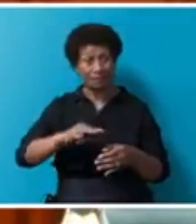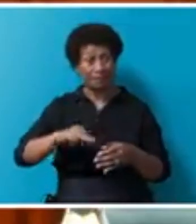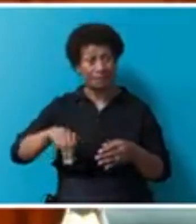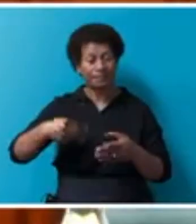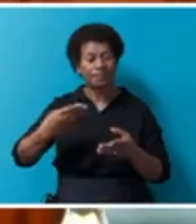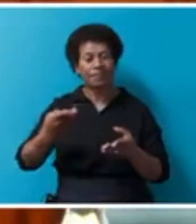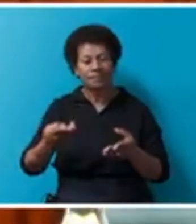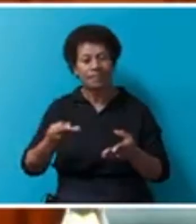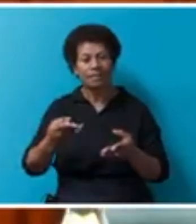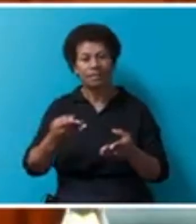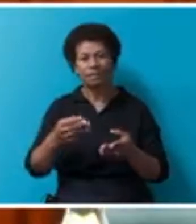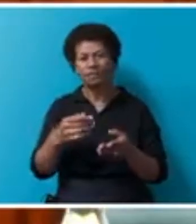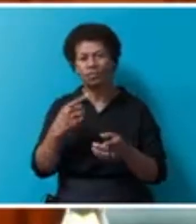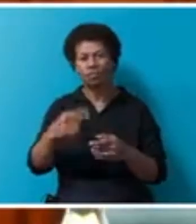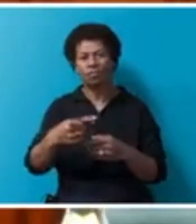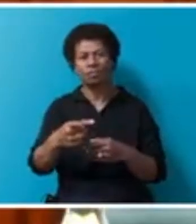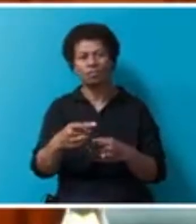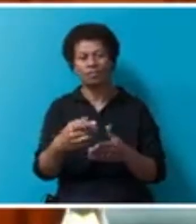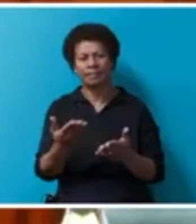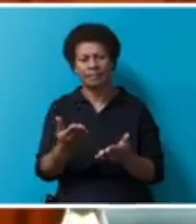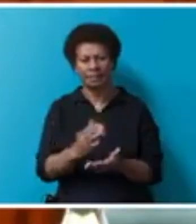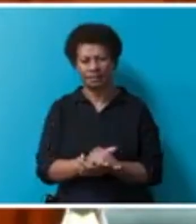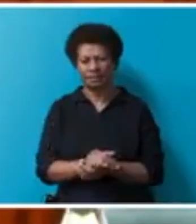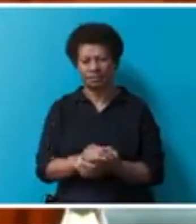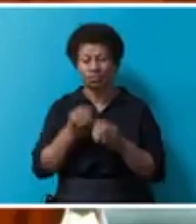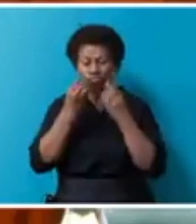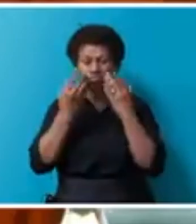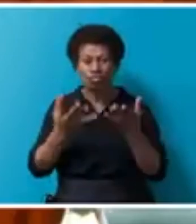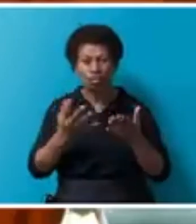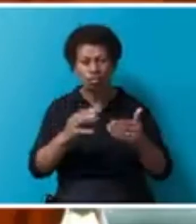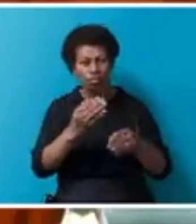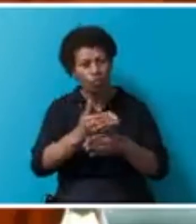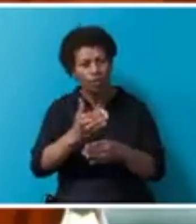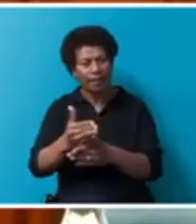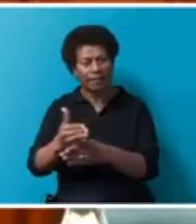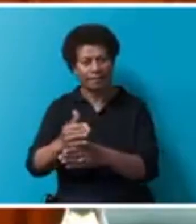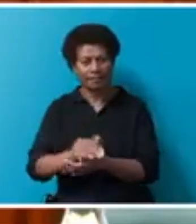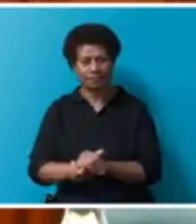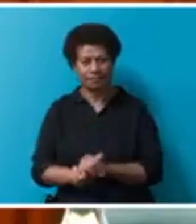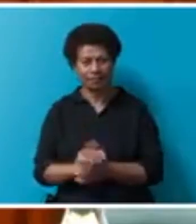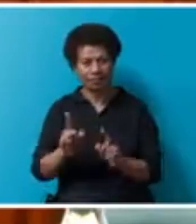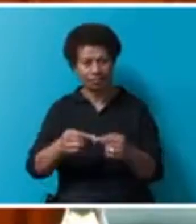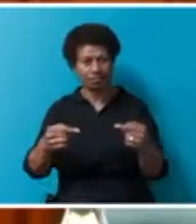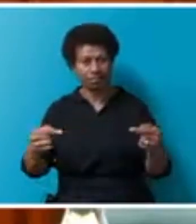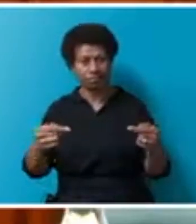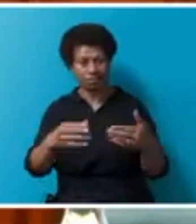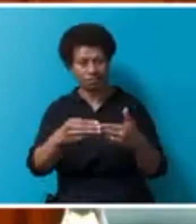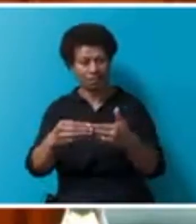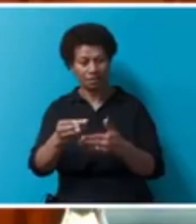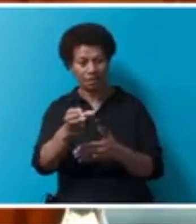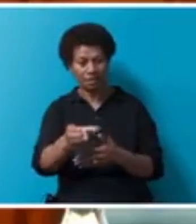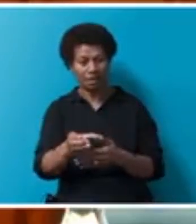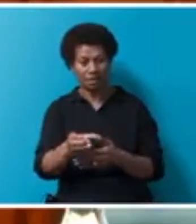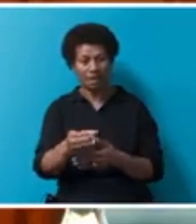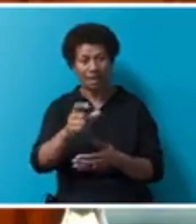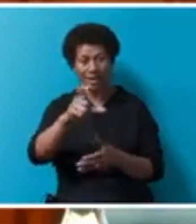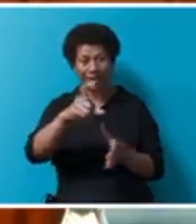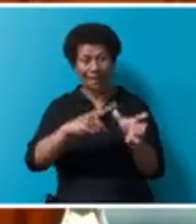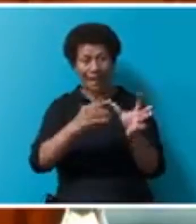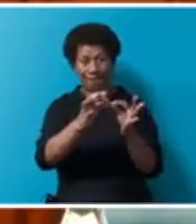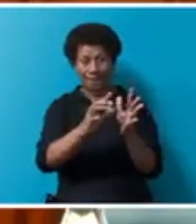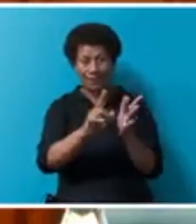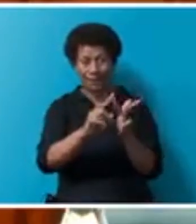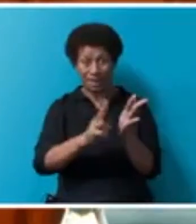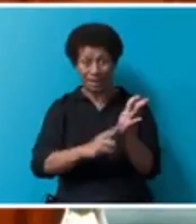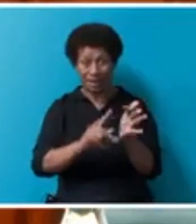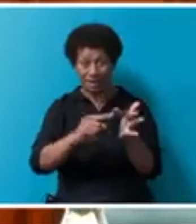show. For the information of the Leader of the Opposition, Cabinet Ministers are elected to have the authority and the mandate